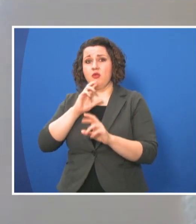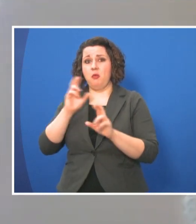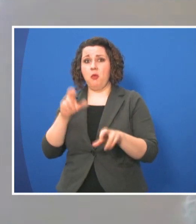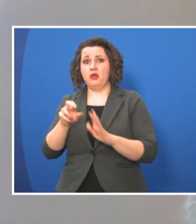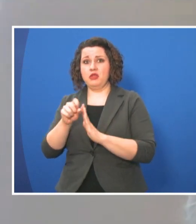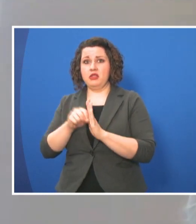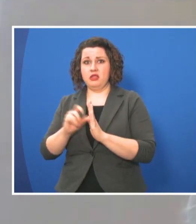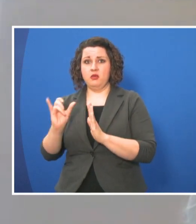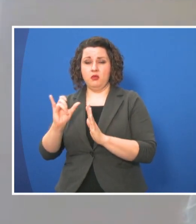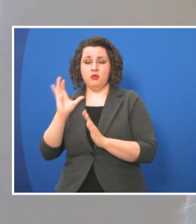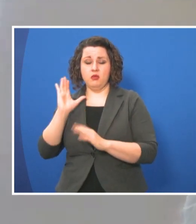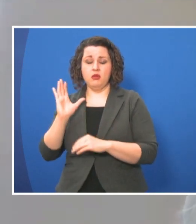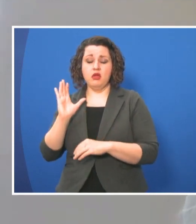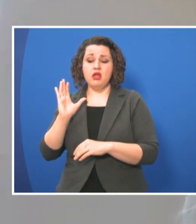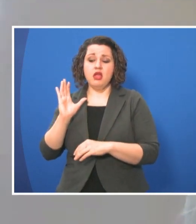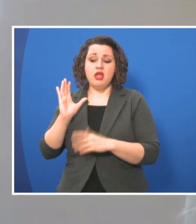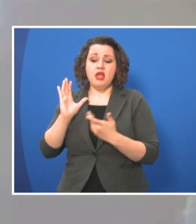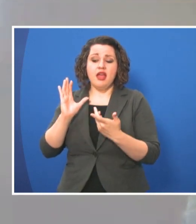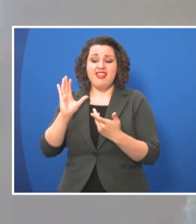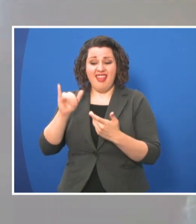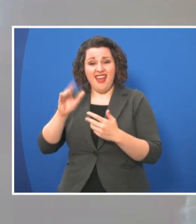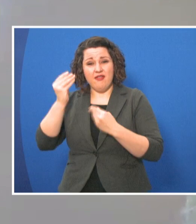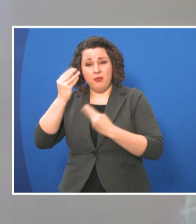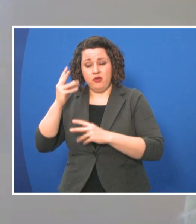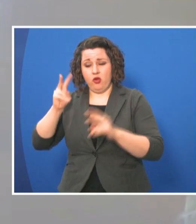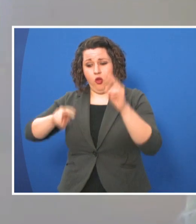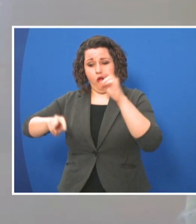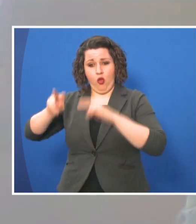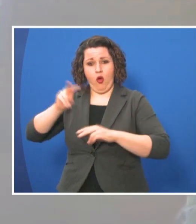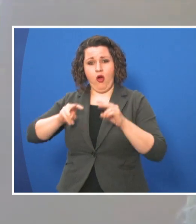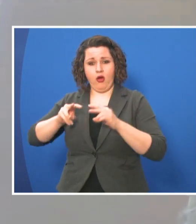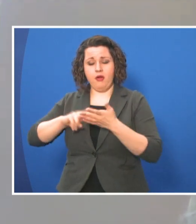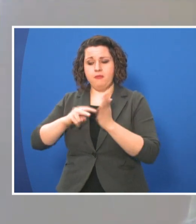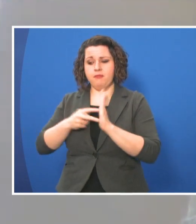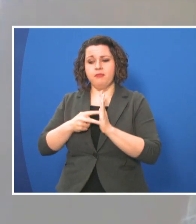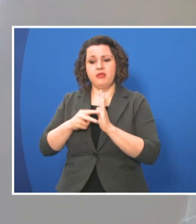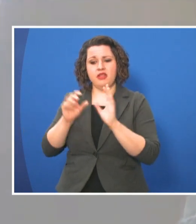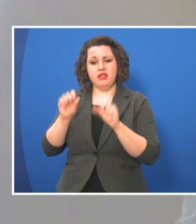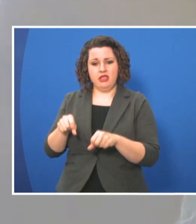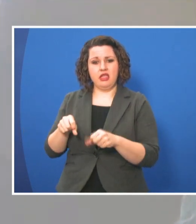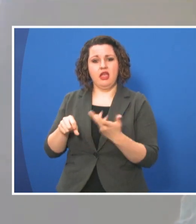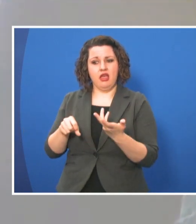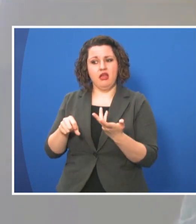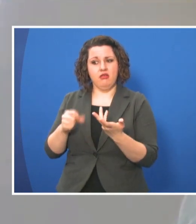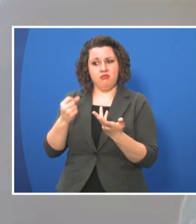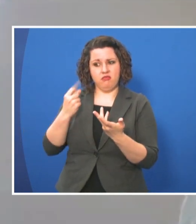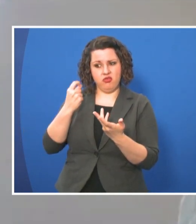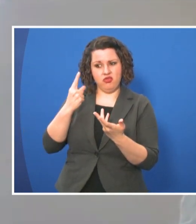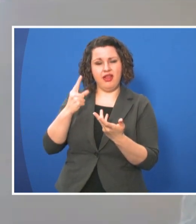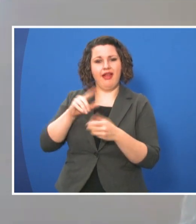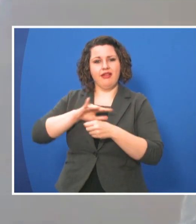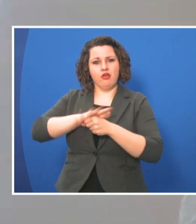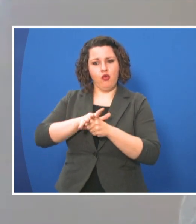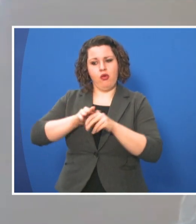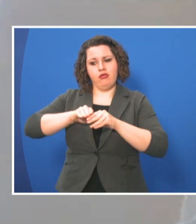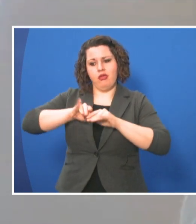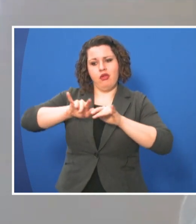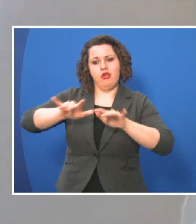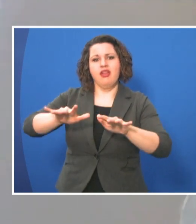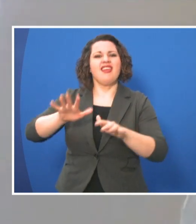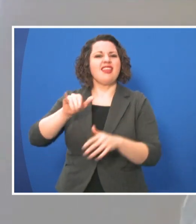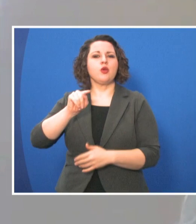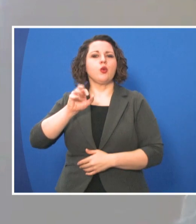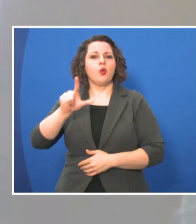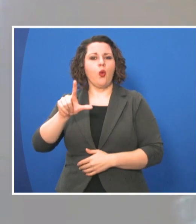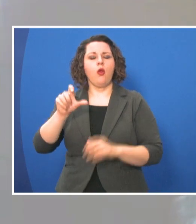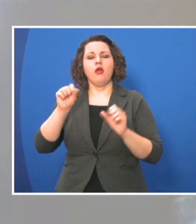look at all that information, it's another way for us to help understand disease activity. And so it's just another tool that